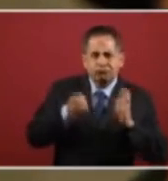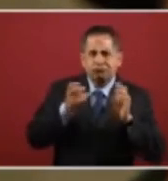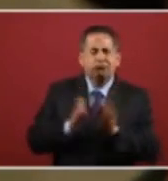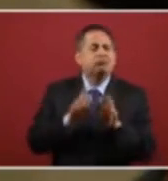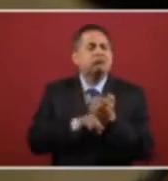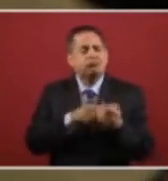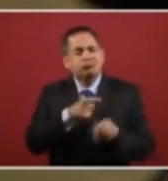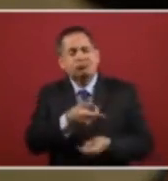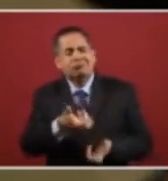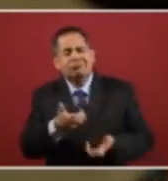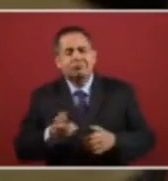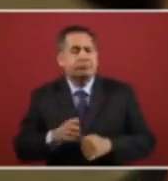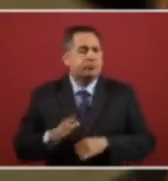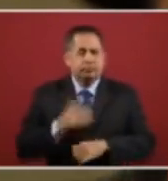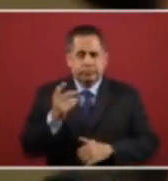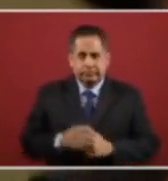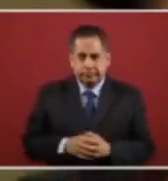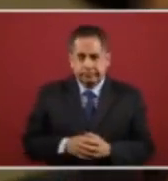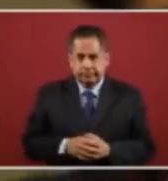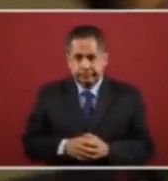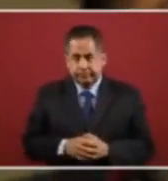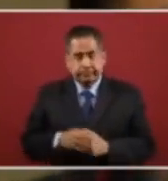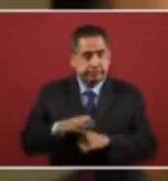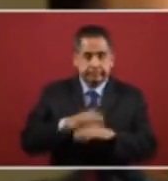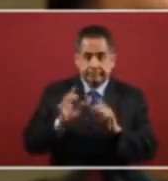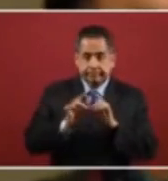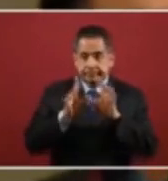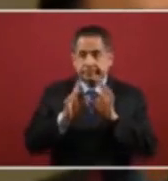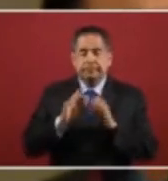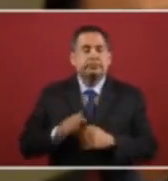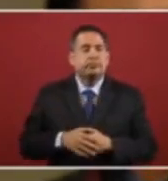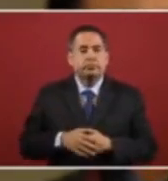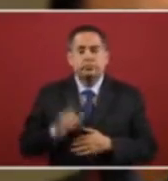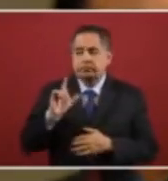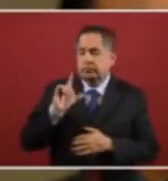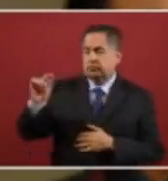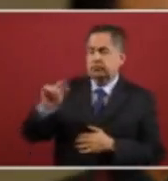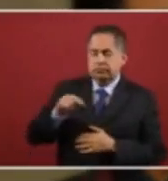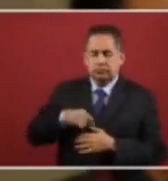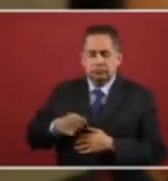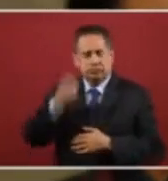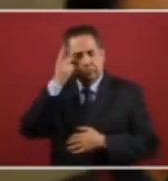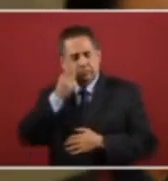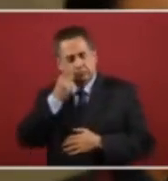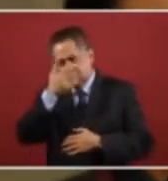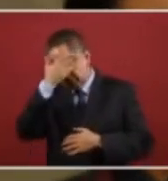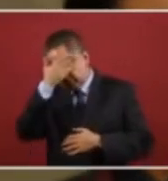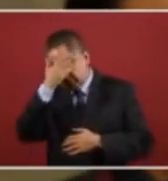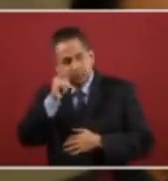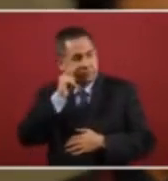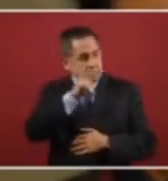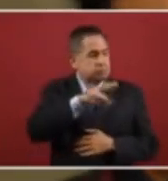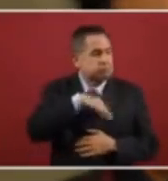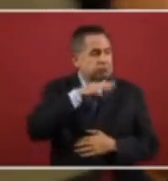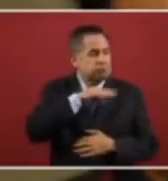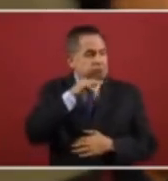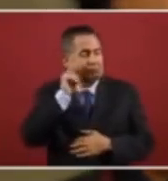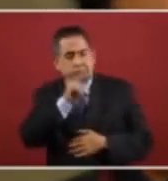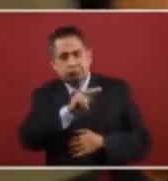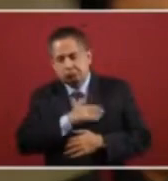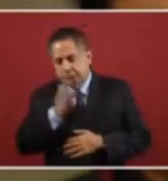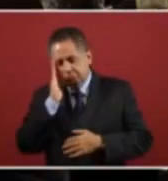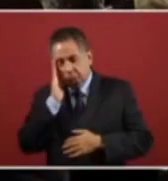people that are involved in the thievery of the gas? But let's say we go to sleep and we don't see nothing.